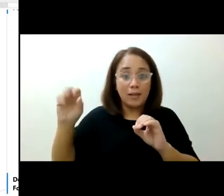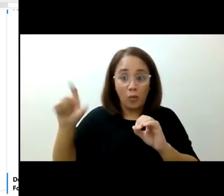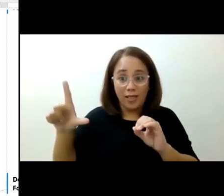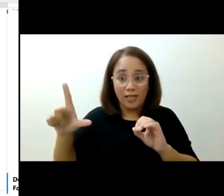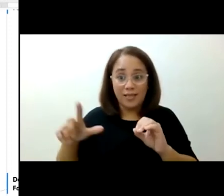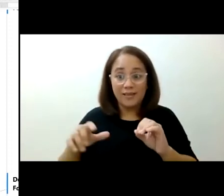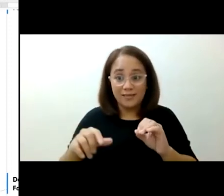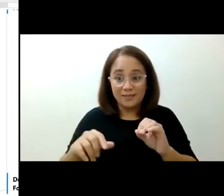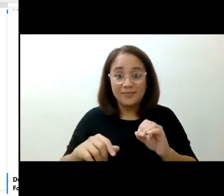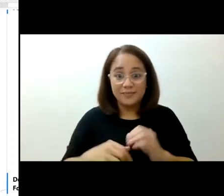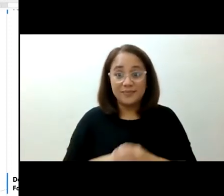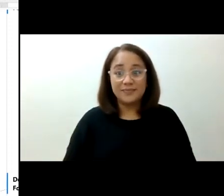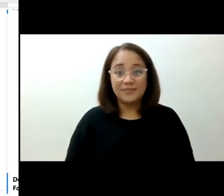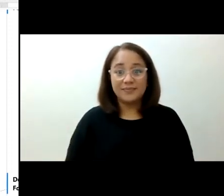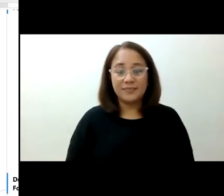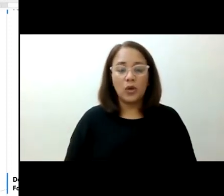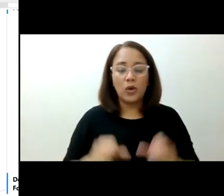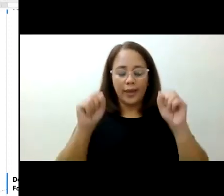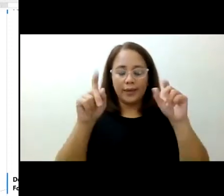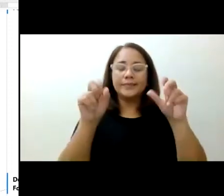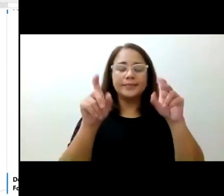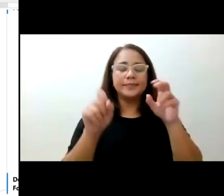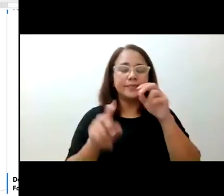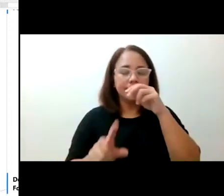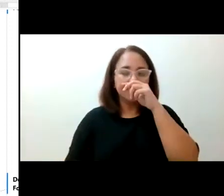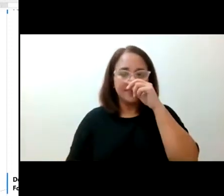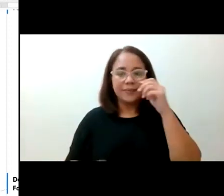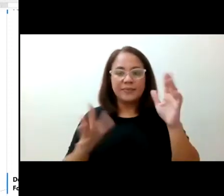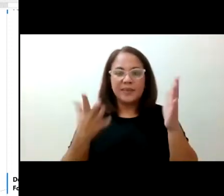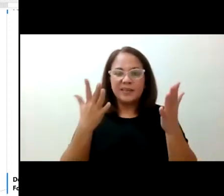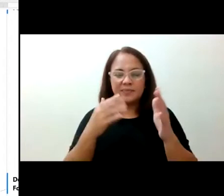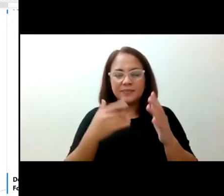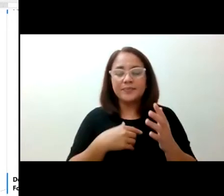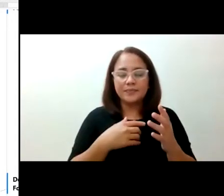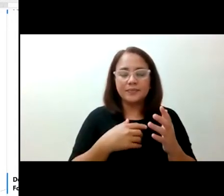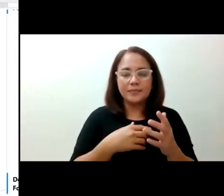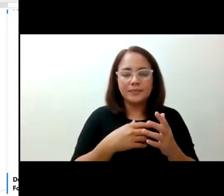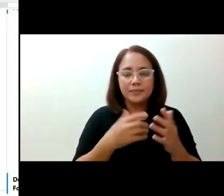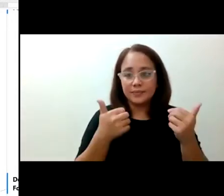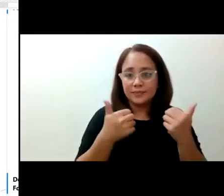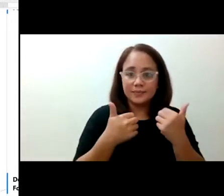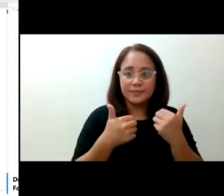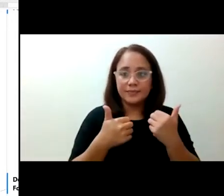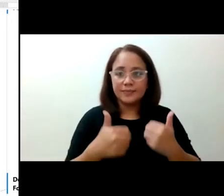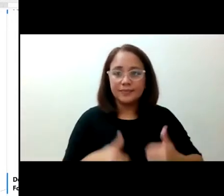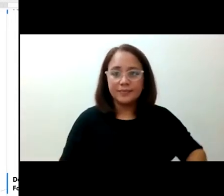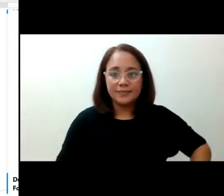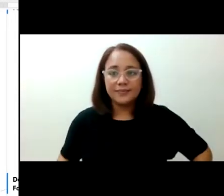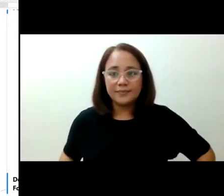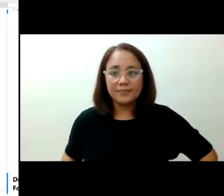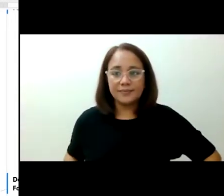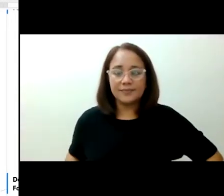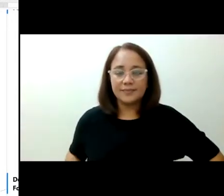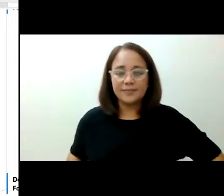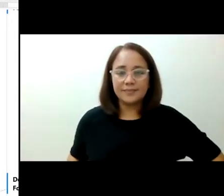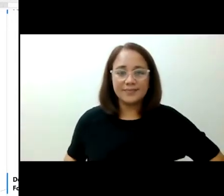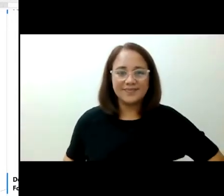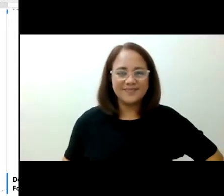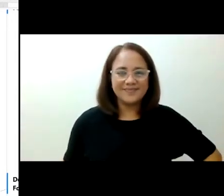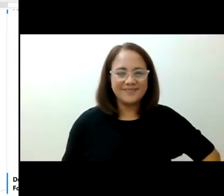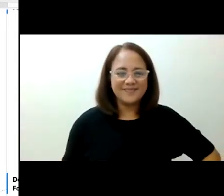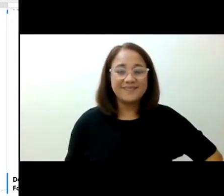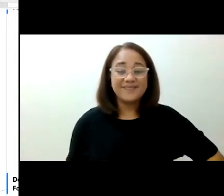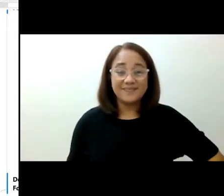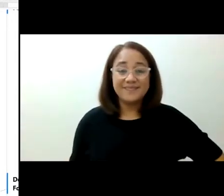Yes, sir. Yeah, okay. Just a reminder, okay, Yeah, we'll do it. We'll do a double check on that. Yeah. okay.